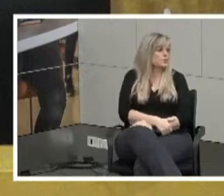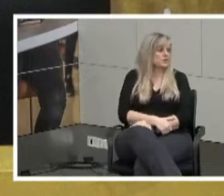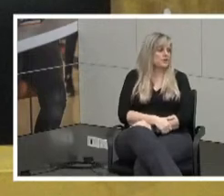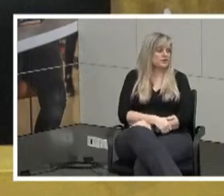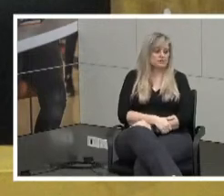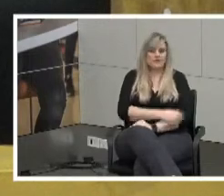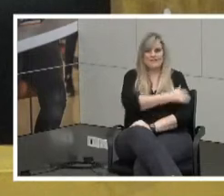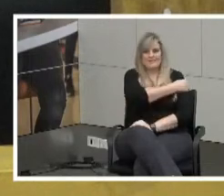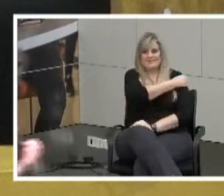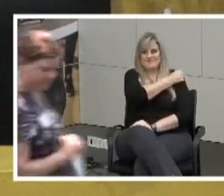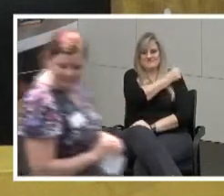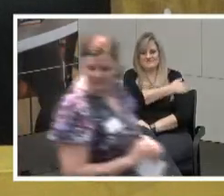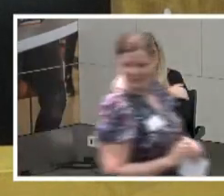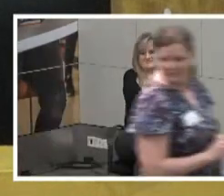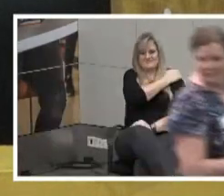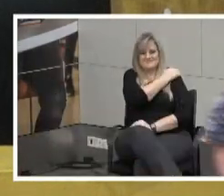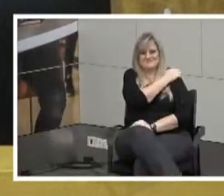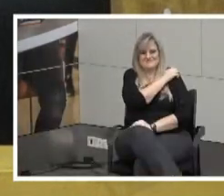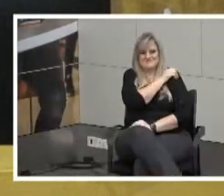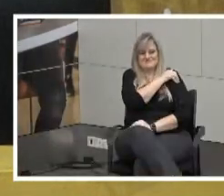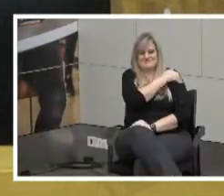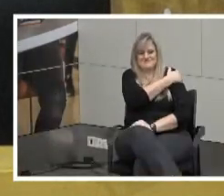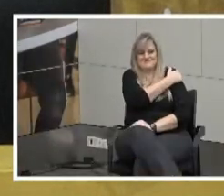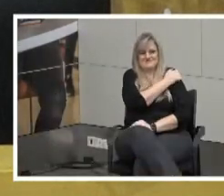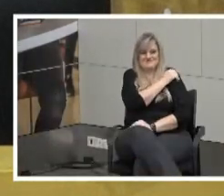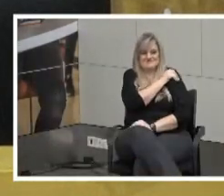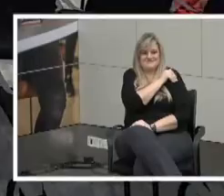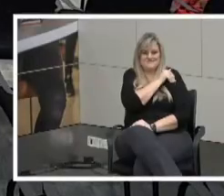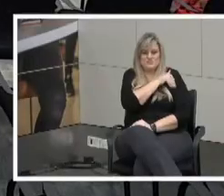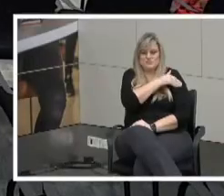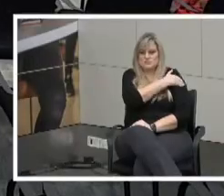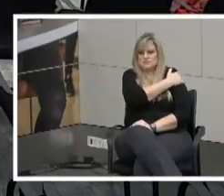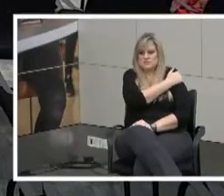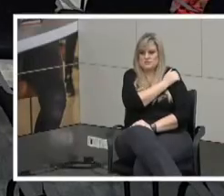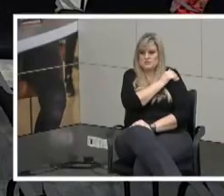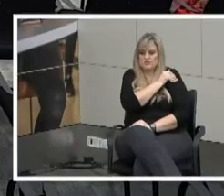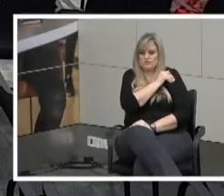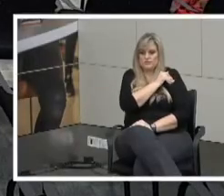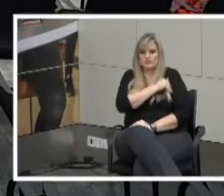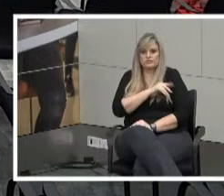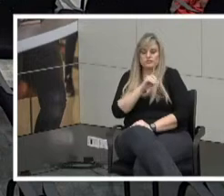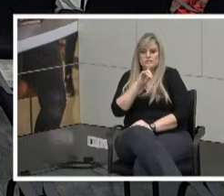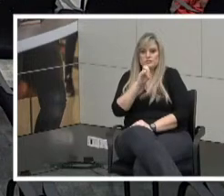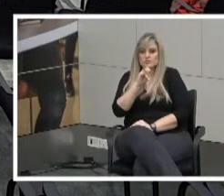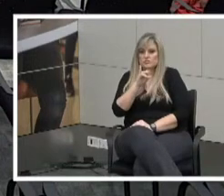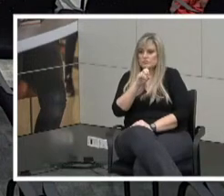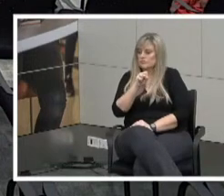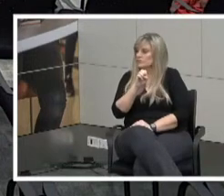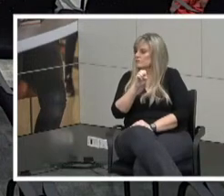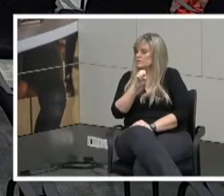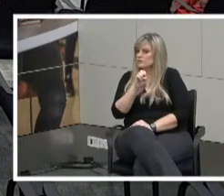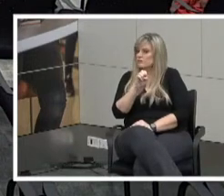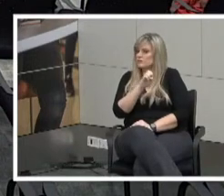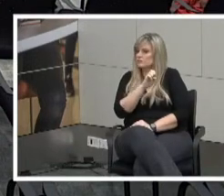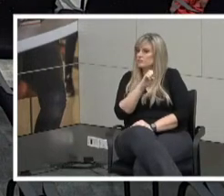you our next speaker is Denise wilbourne she here miss